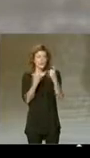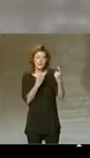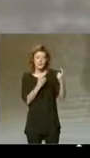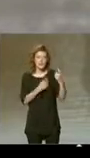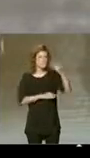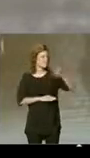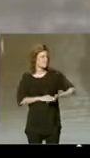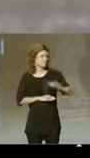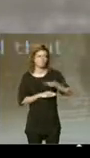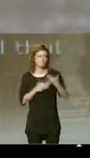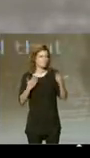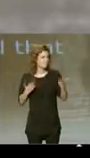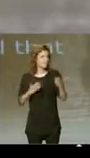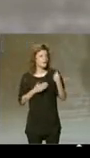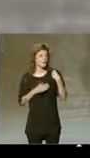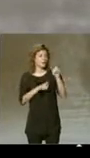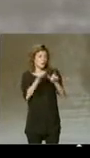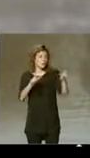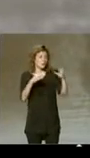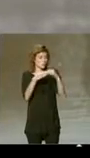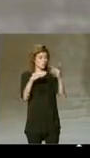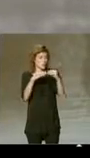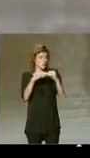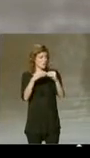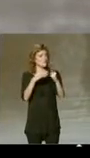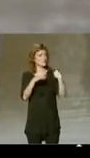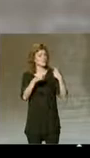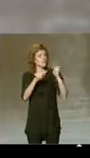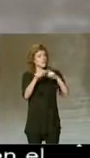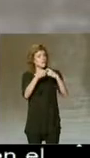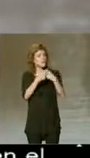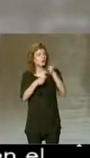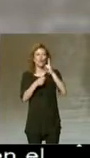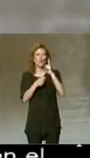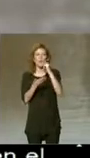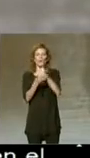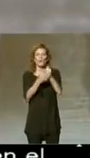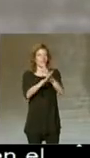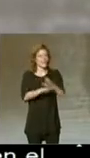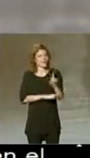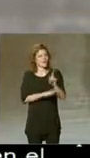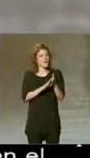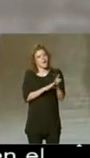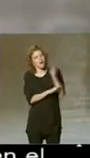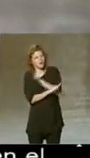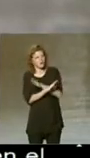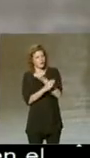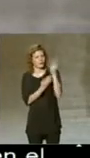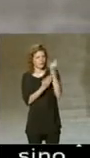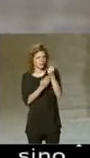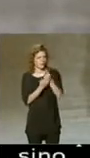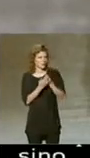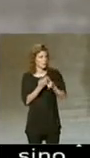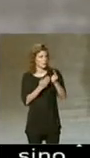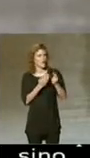an arising need to involve users not only in the final test trial, but also